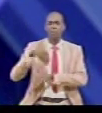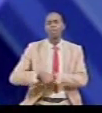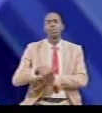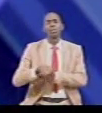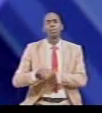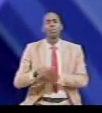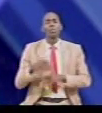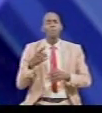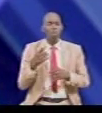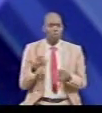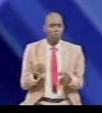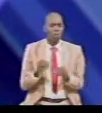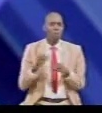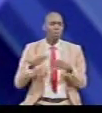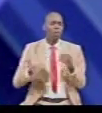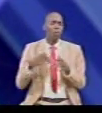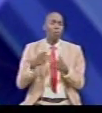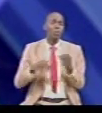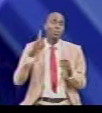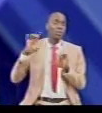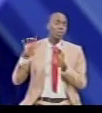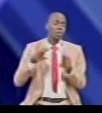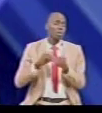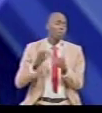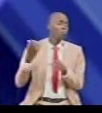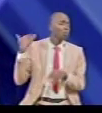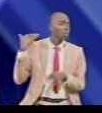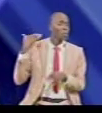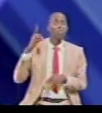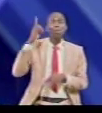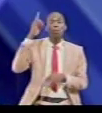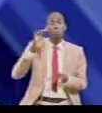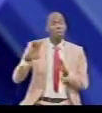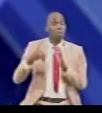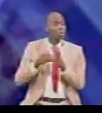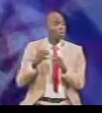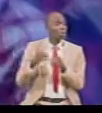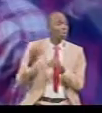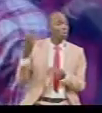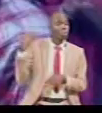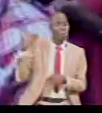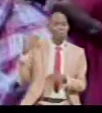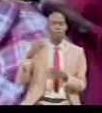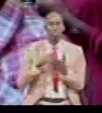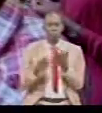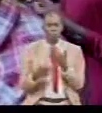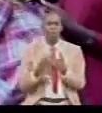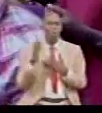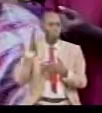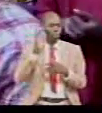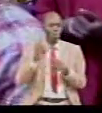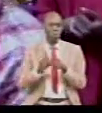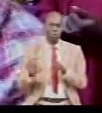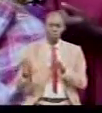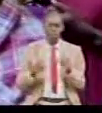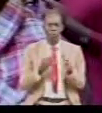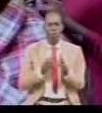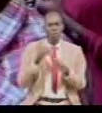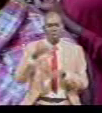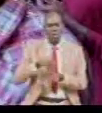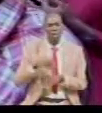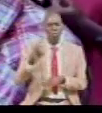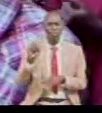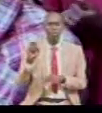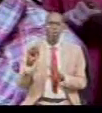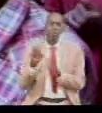time past. He did it in the previous GCK crusade. He will do it here in Osun State, Oshogbo. Pray and God will do